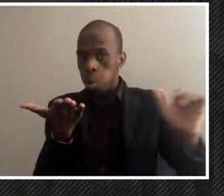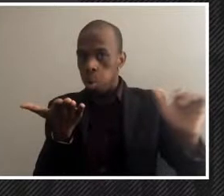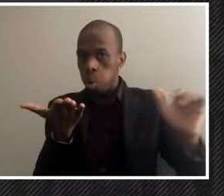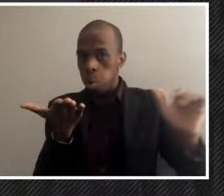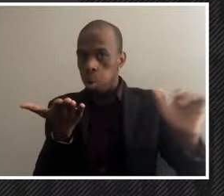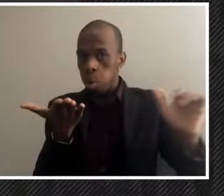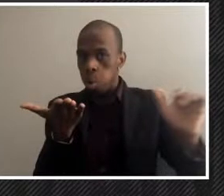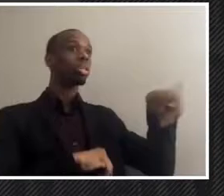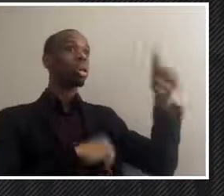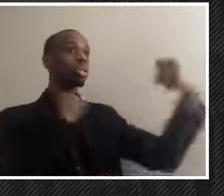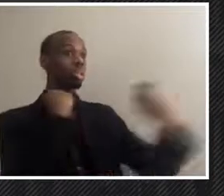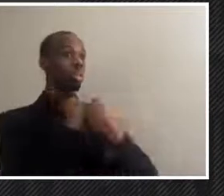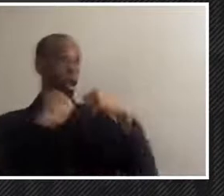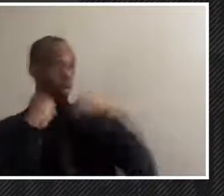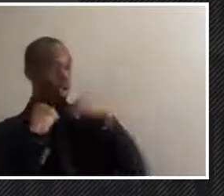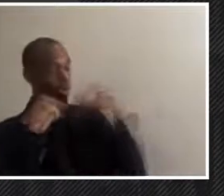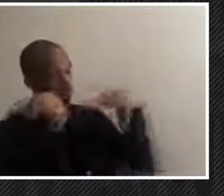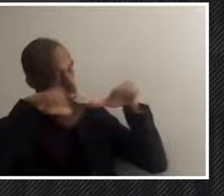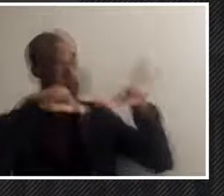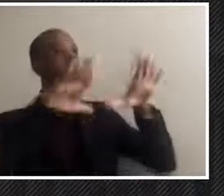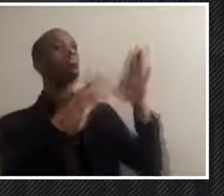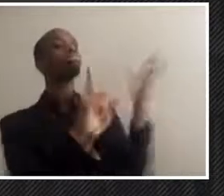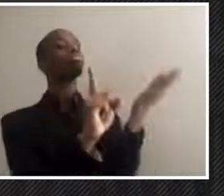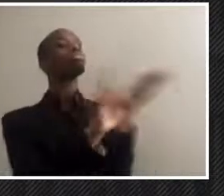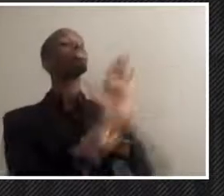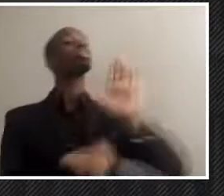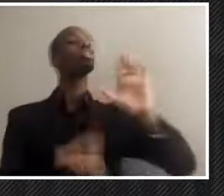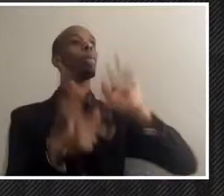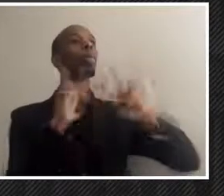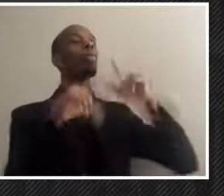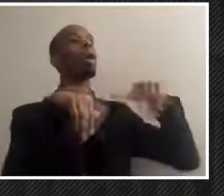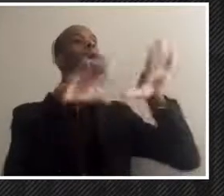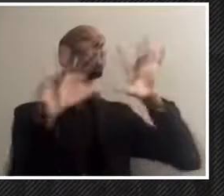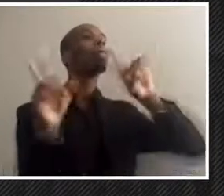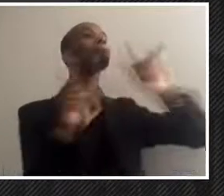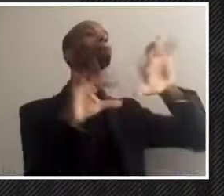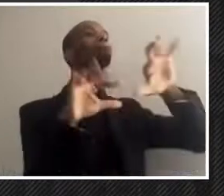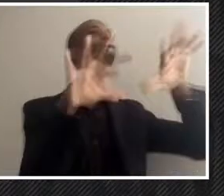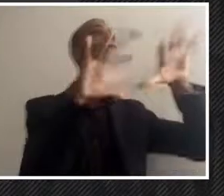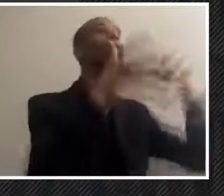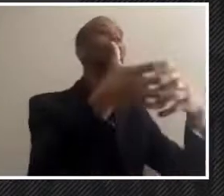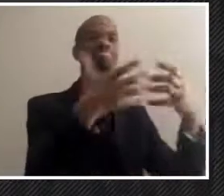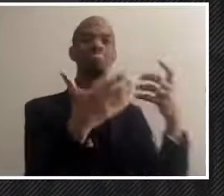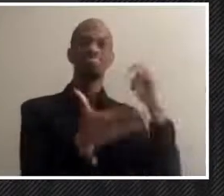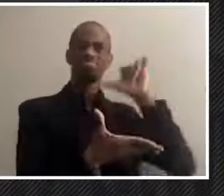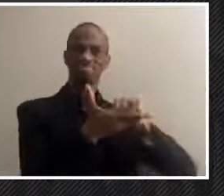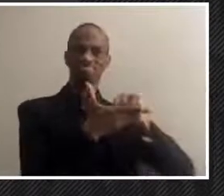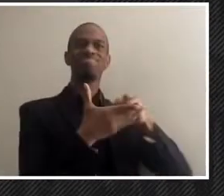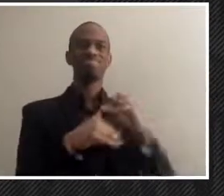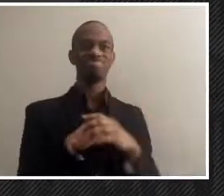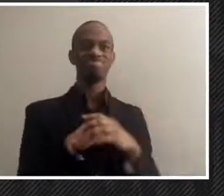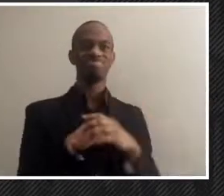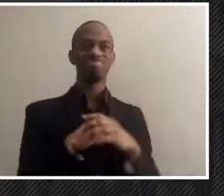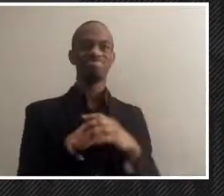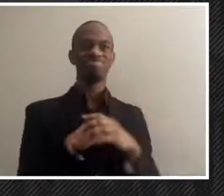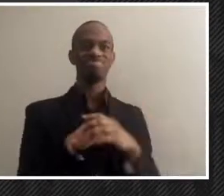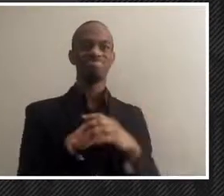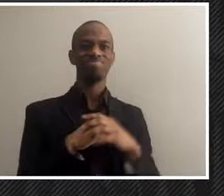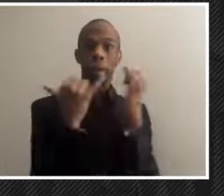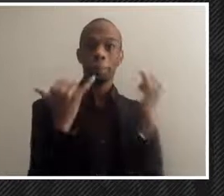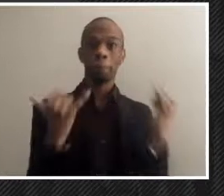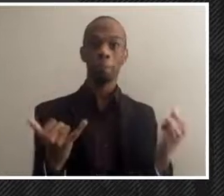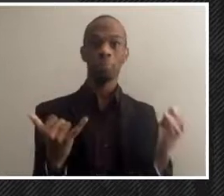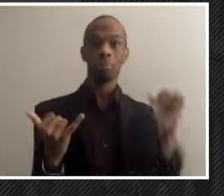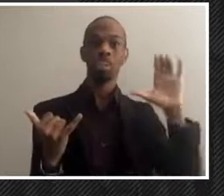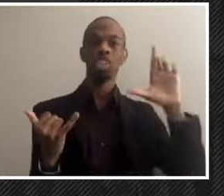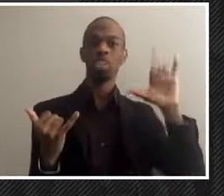Absolutely. Do you mind if I just jump in? Yes, please. Absolutely. Come on, sis. Come through. There's something that Dashika said that I'm like, I'm so glad